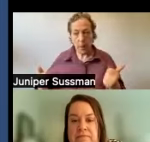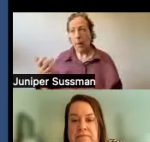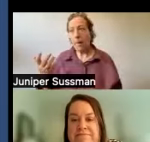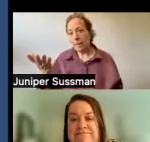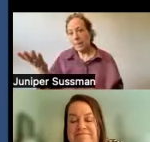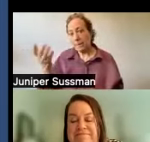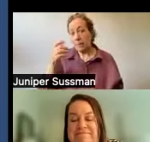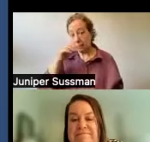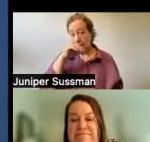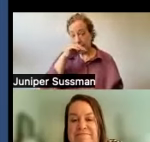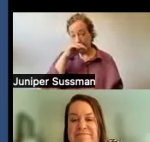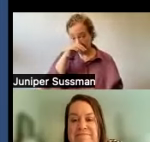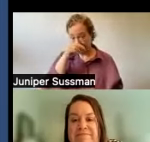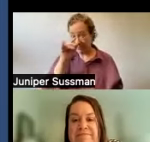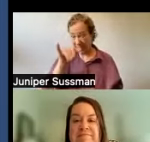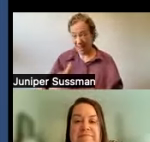So that's where you're at.